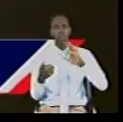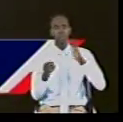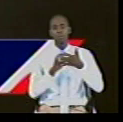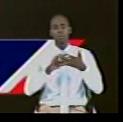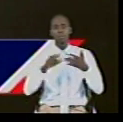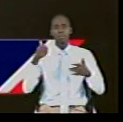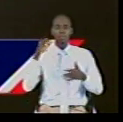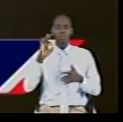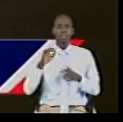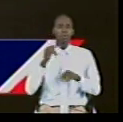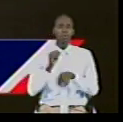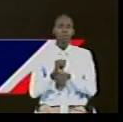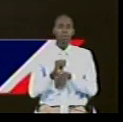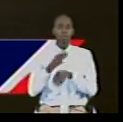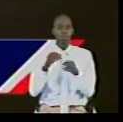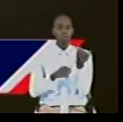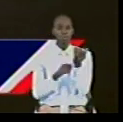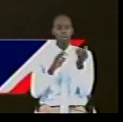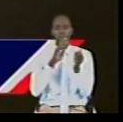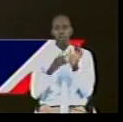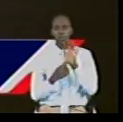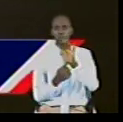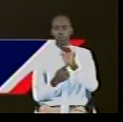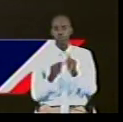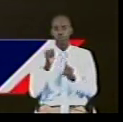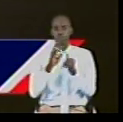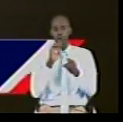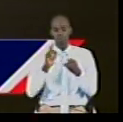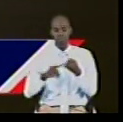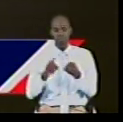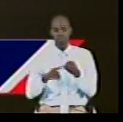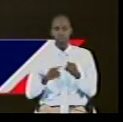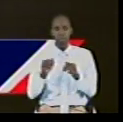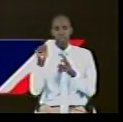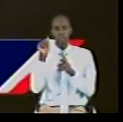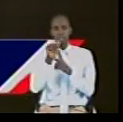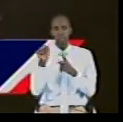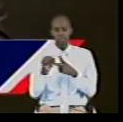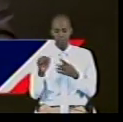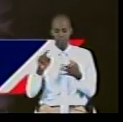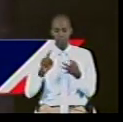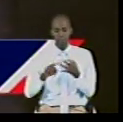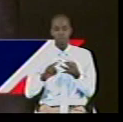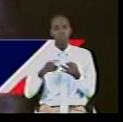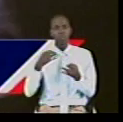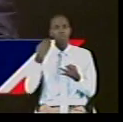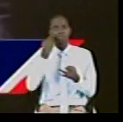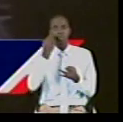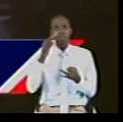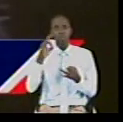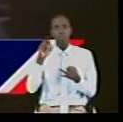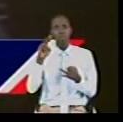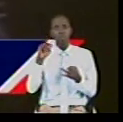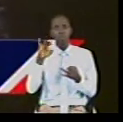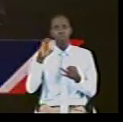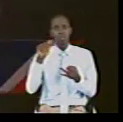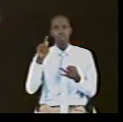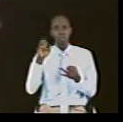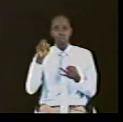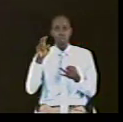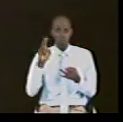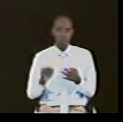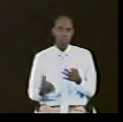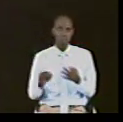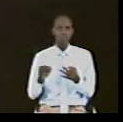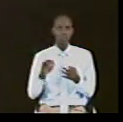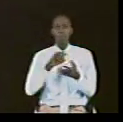manifest, which are these: adultery, fornication, uncleanness, lasciviousness. Look at verse 20. And then in